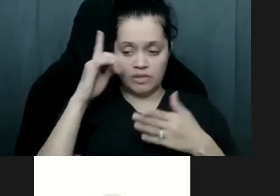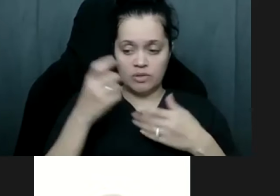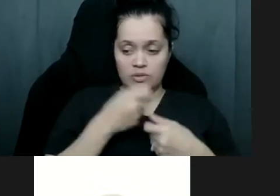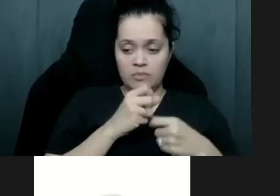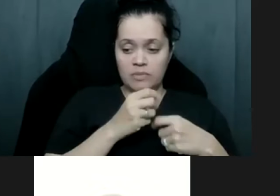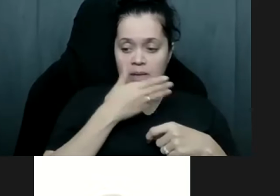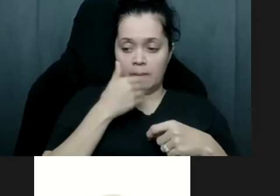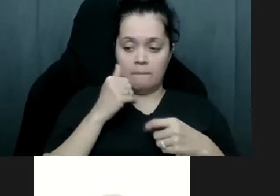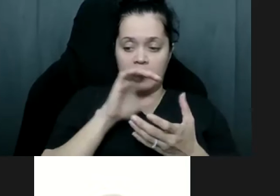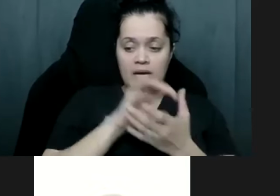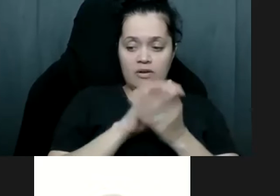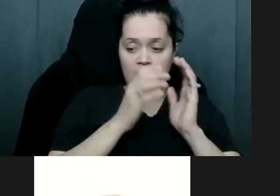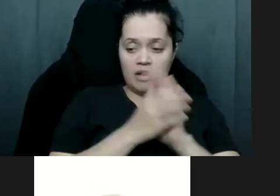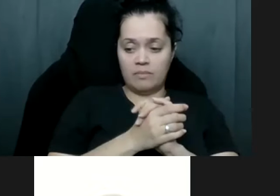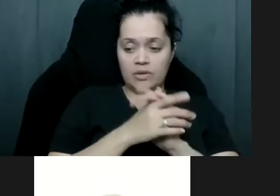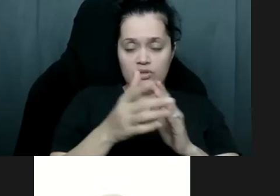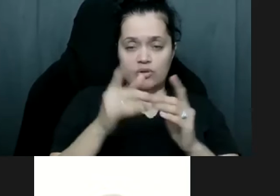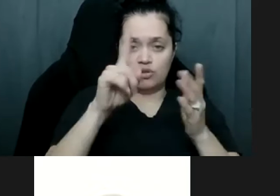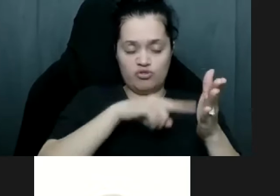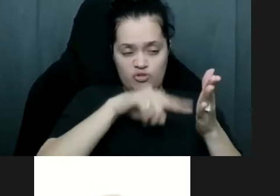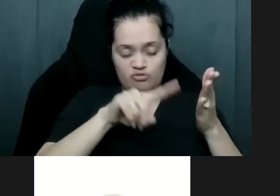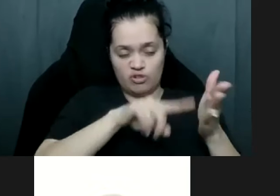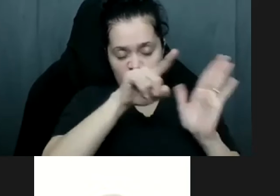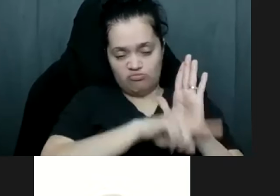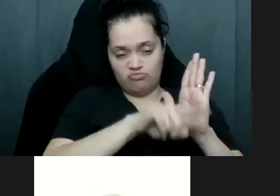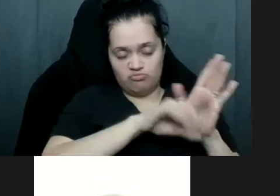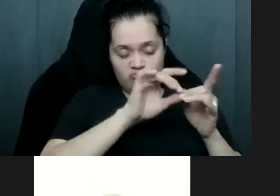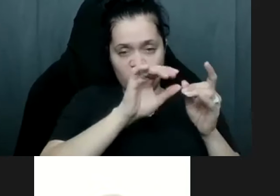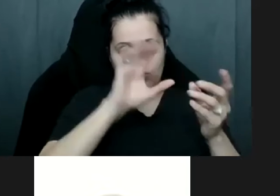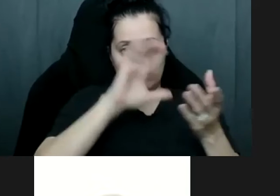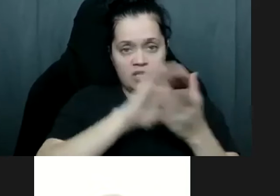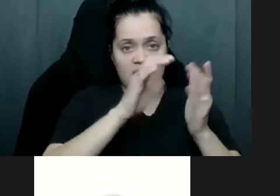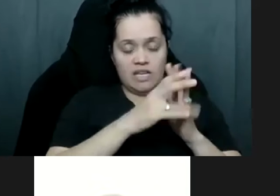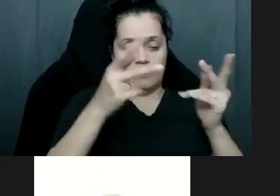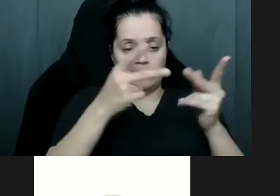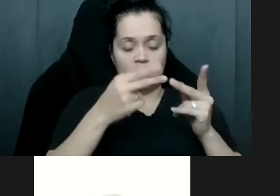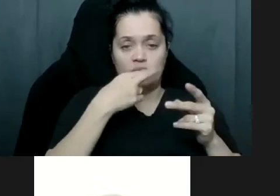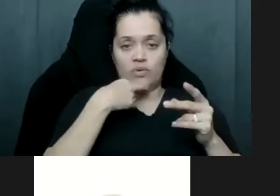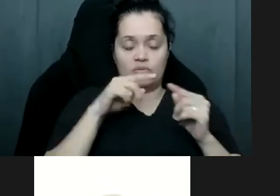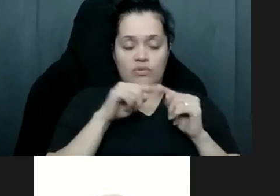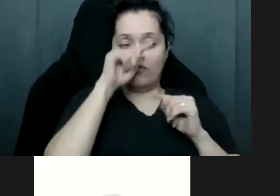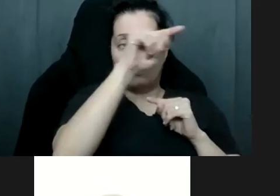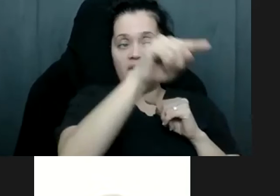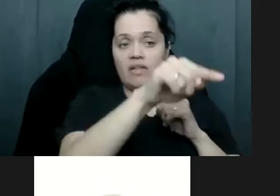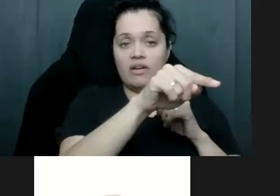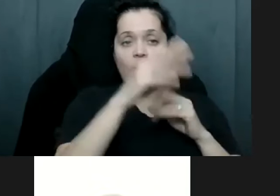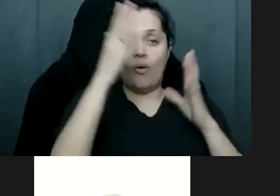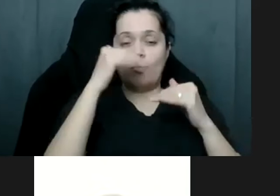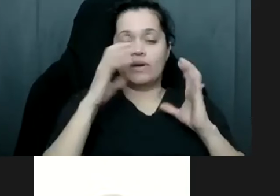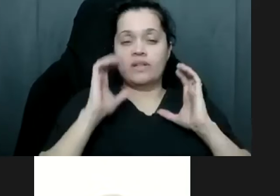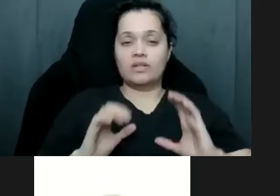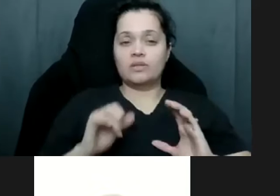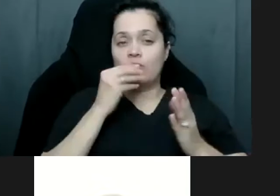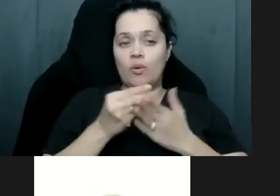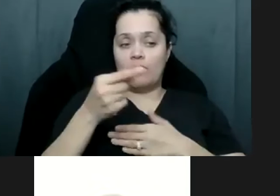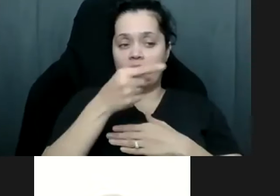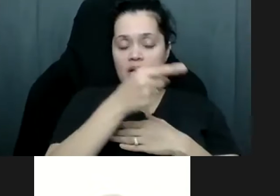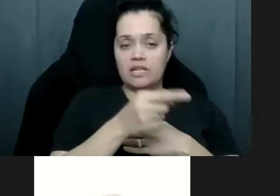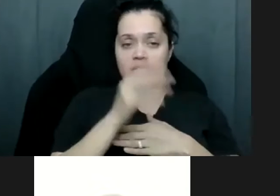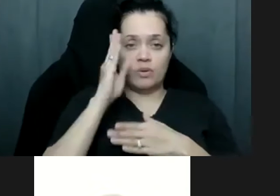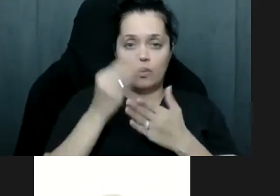better hamburger, so you criticize the hamburger joint down the street, hoping that a customer won't buy theirs, but will